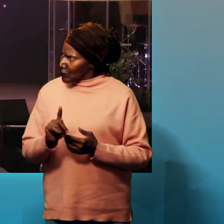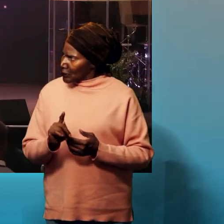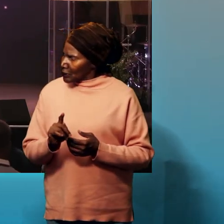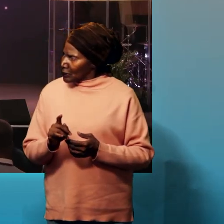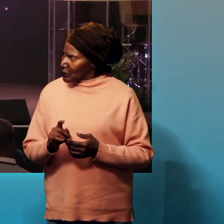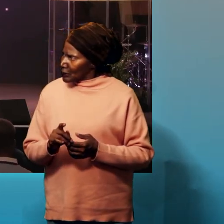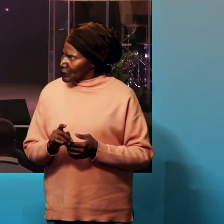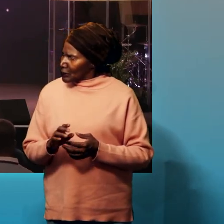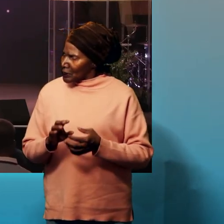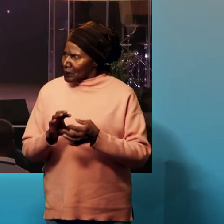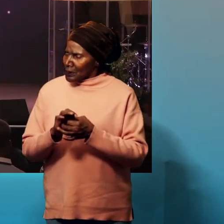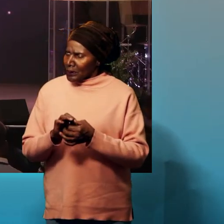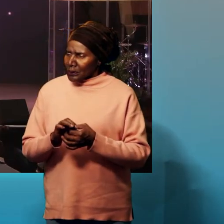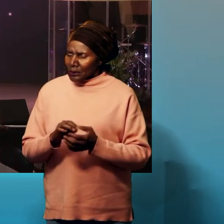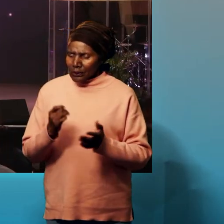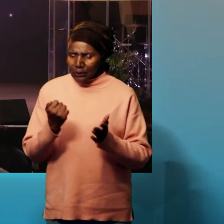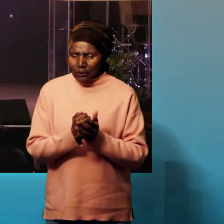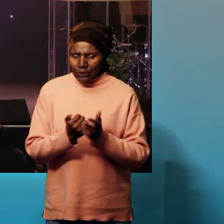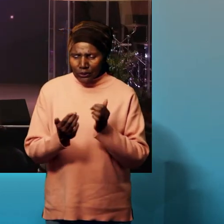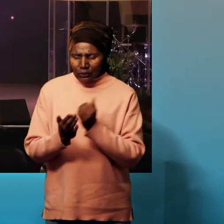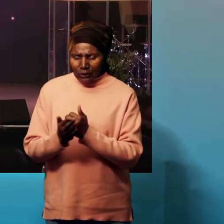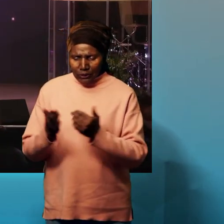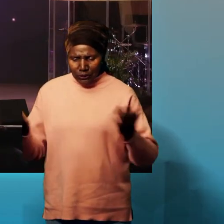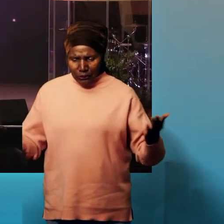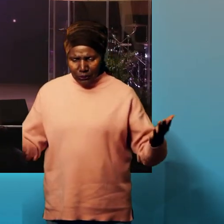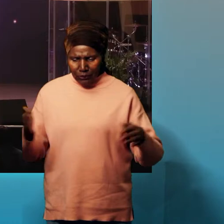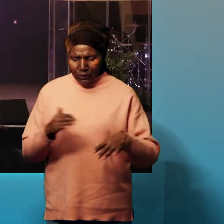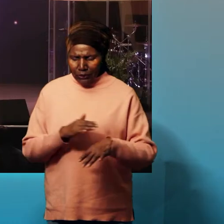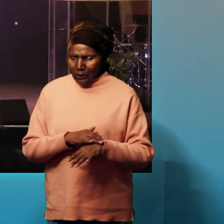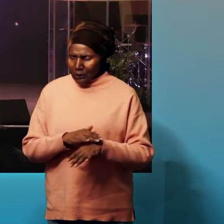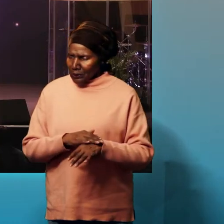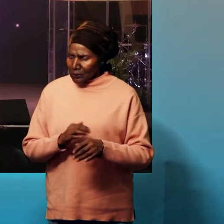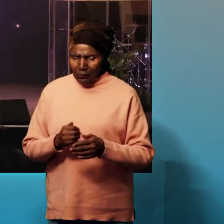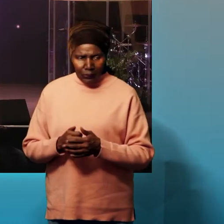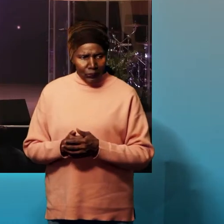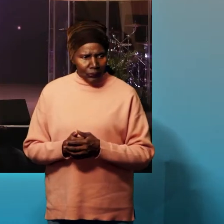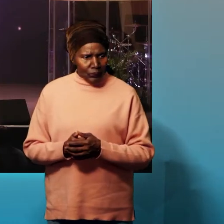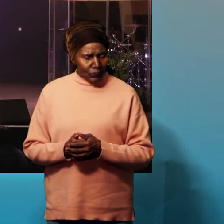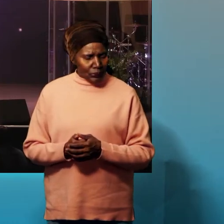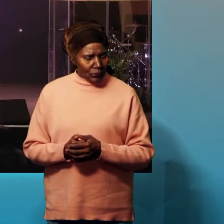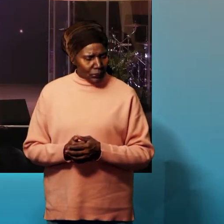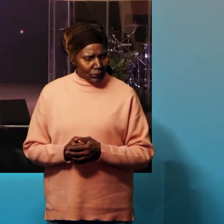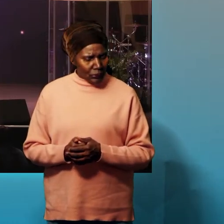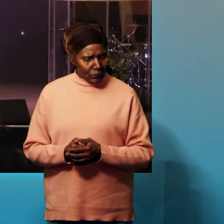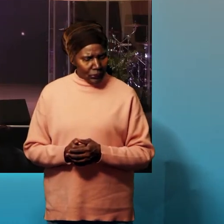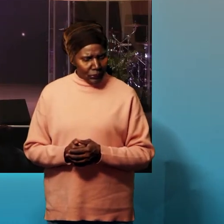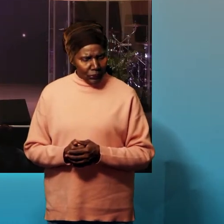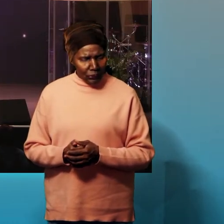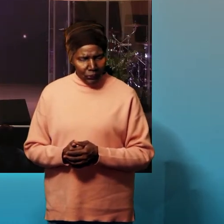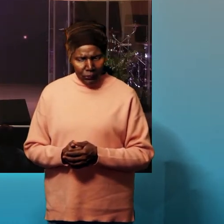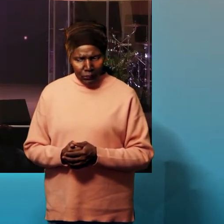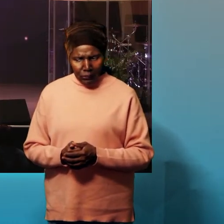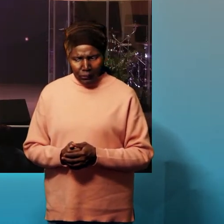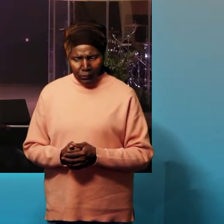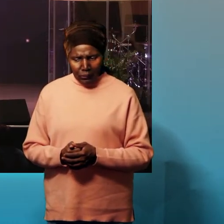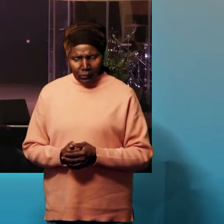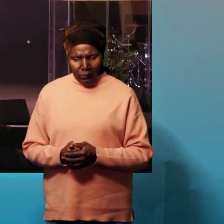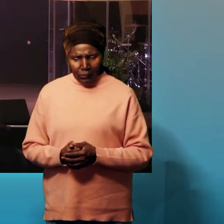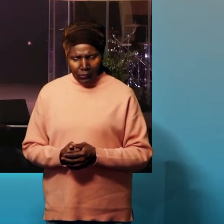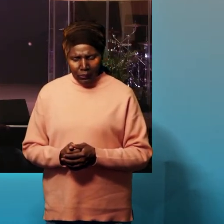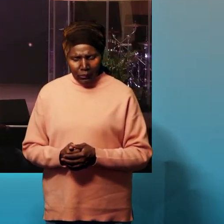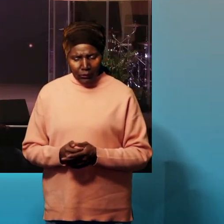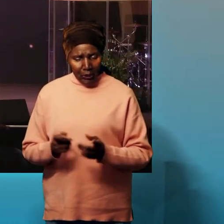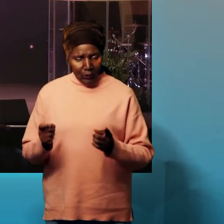time. You may have a seat for a moment. We see different characters that Pastor Claudette has mentioned. We see